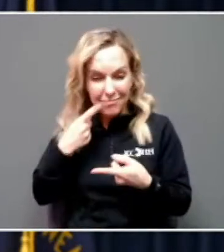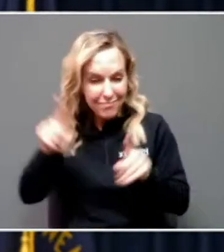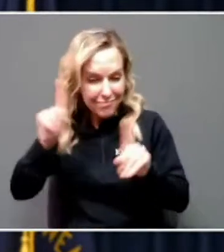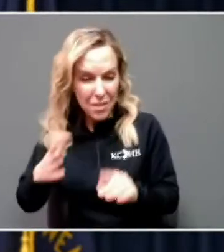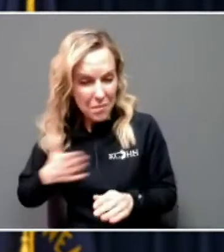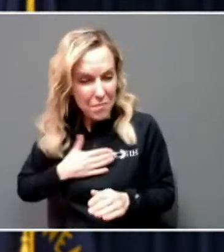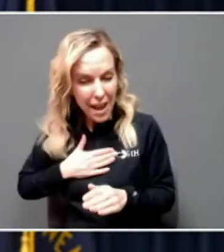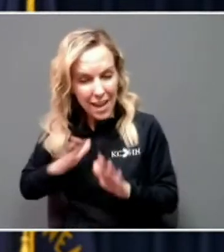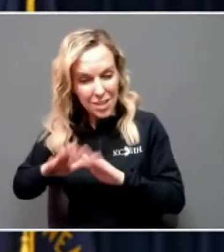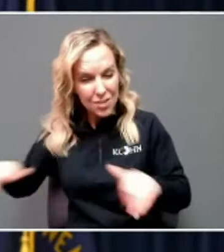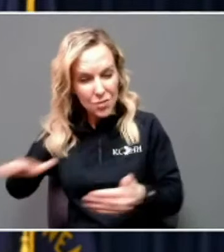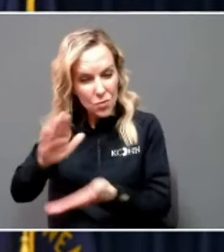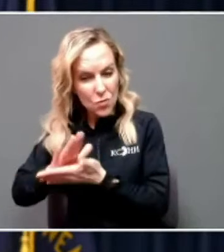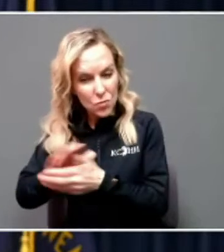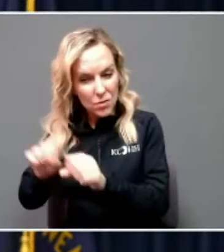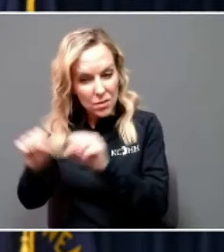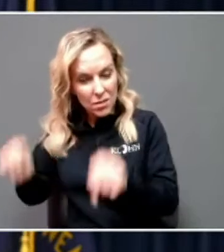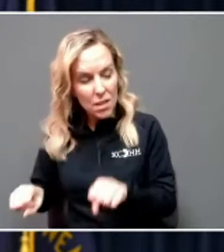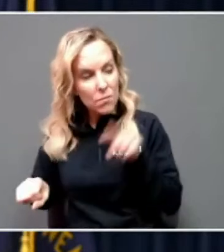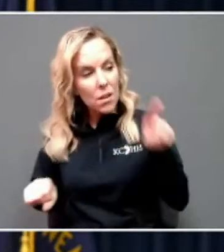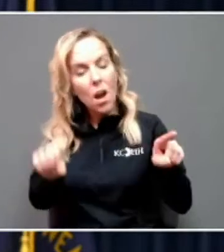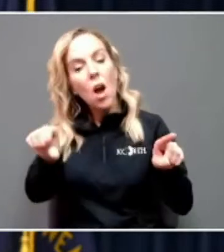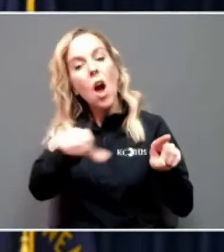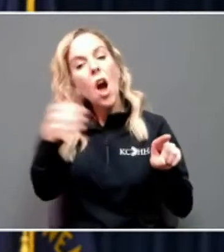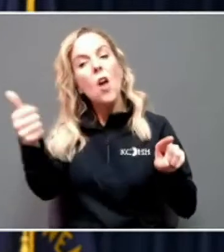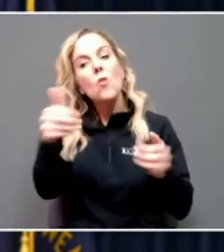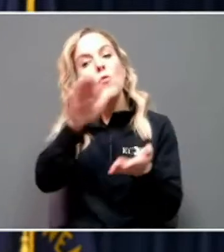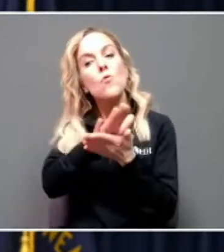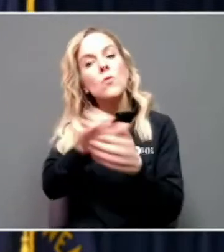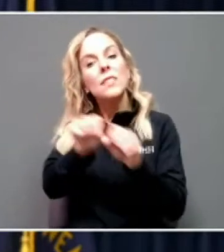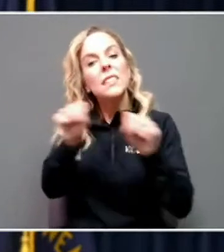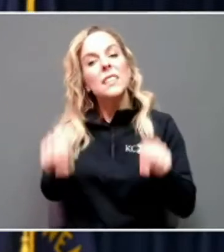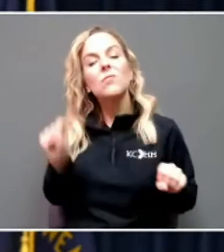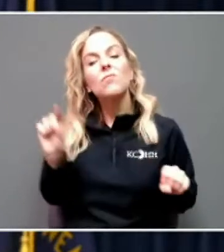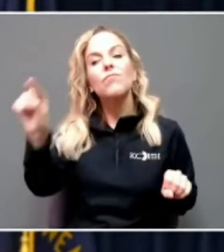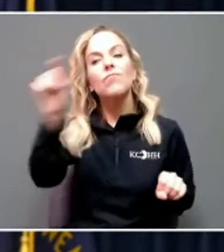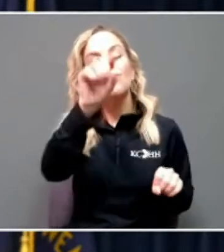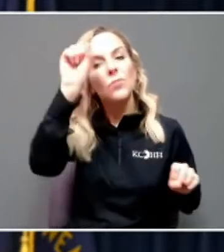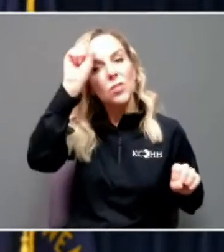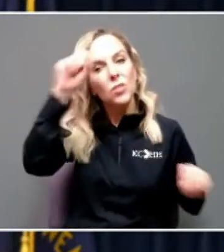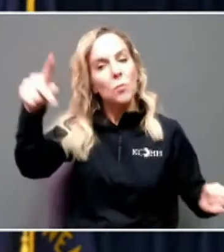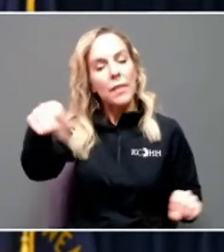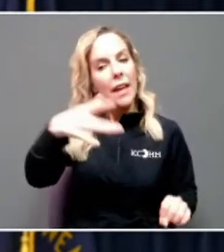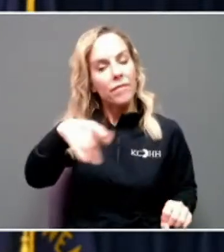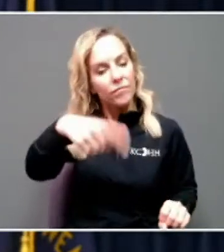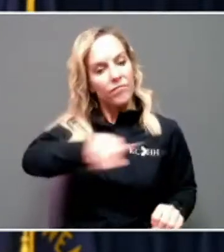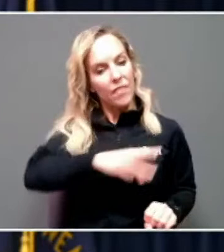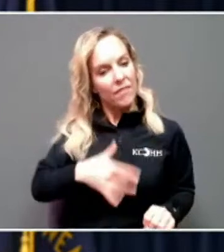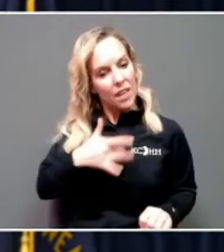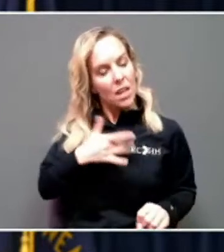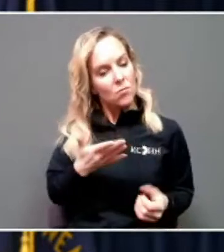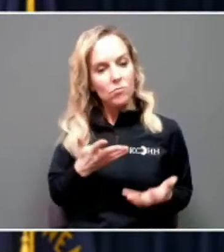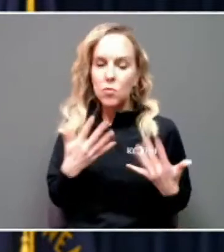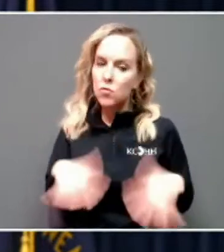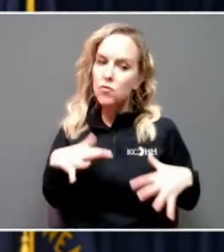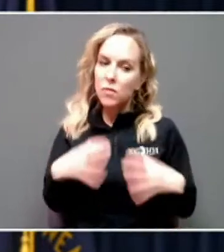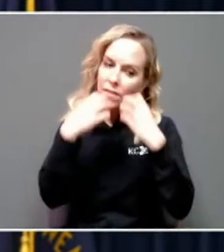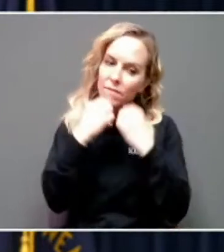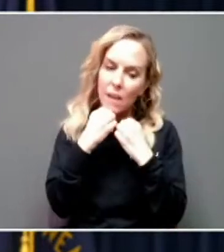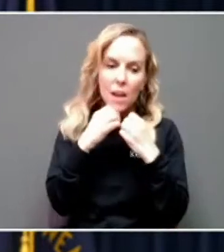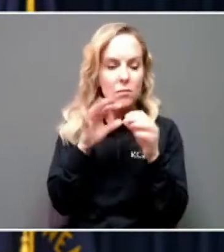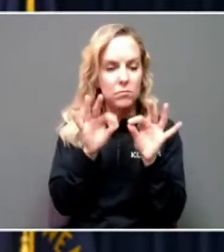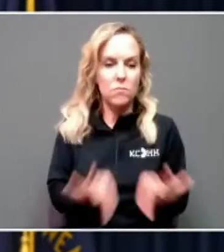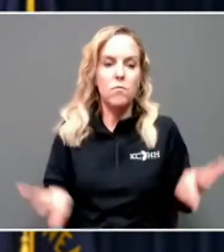think other superintendents would tell they think it's a valuable tool in theirs as well. We believe that